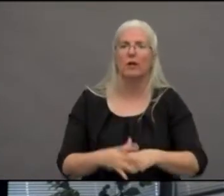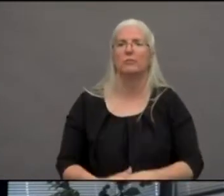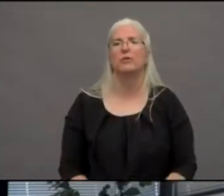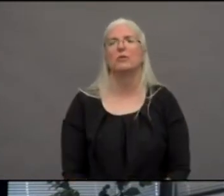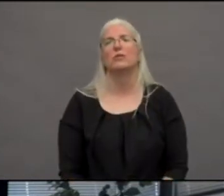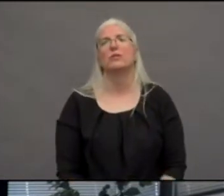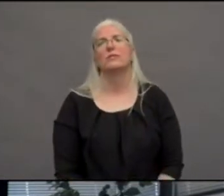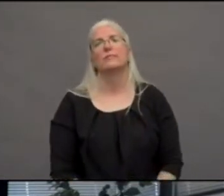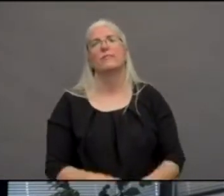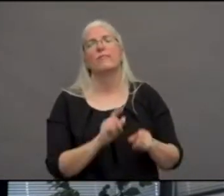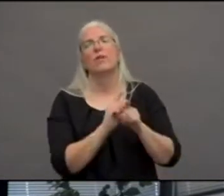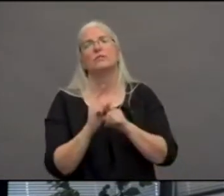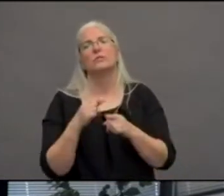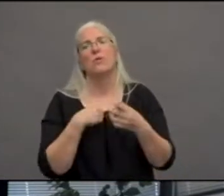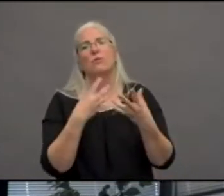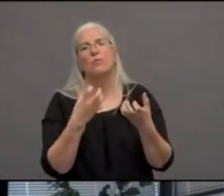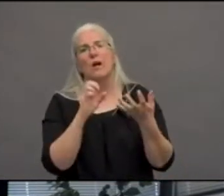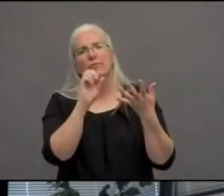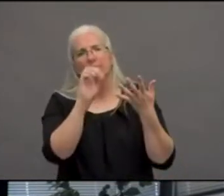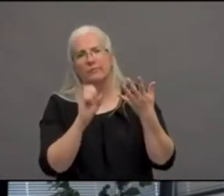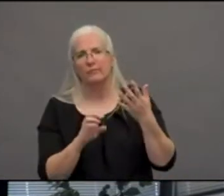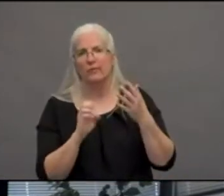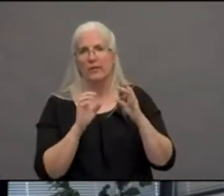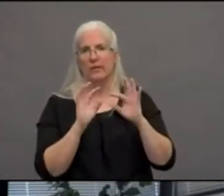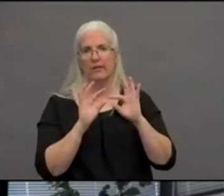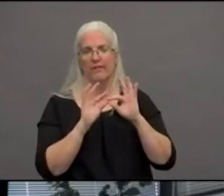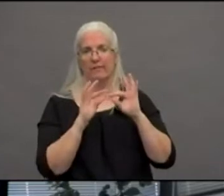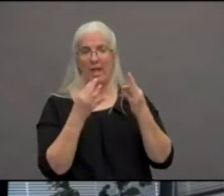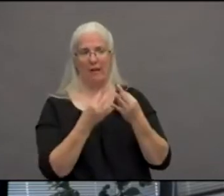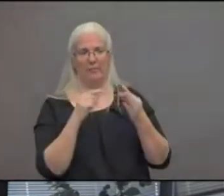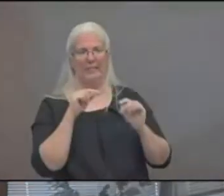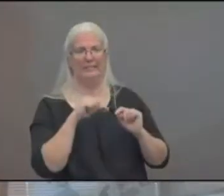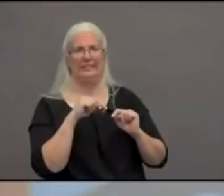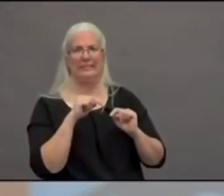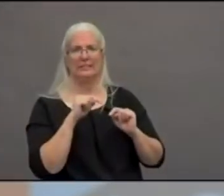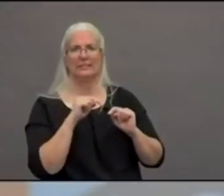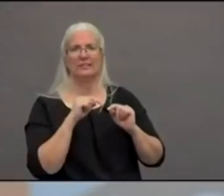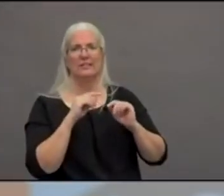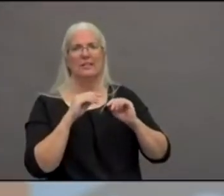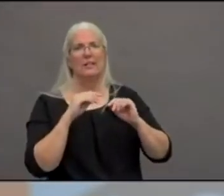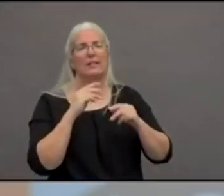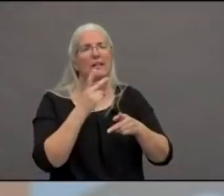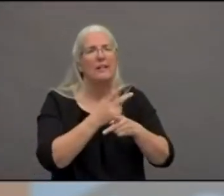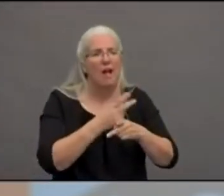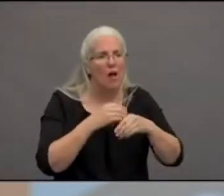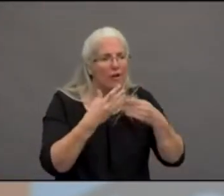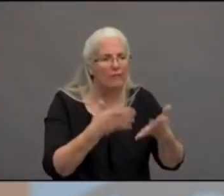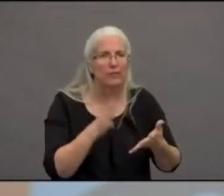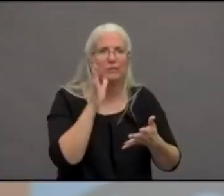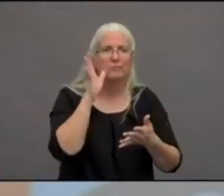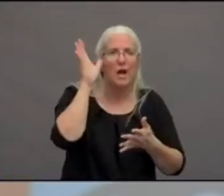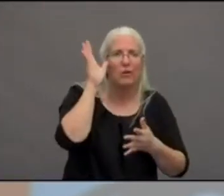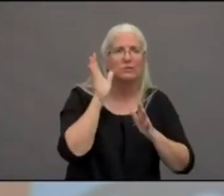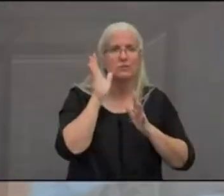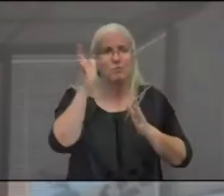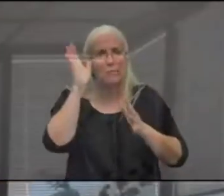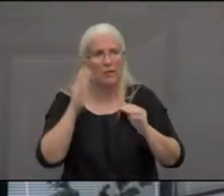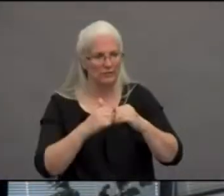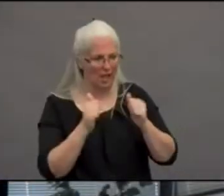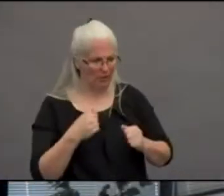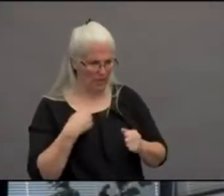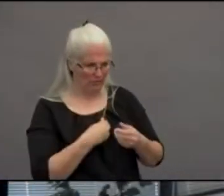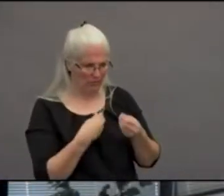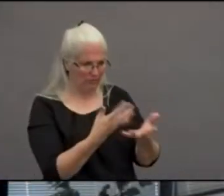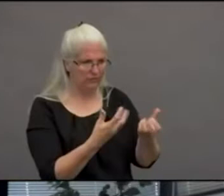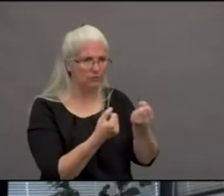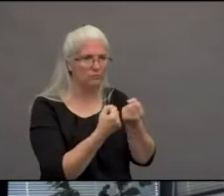especially parents and caregivers. So how can parents provide support to their children and their families at this time? You